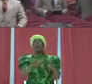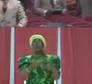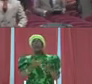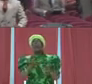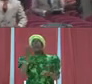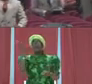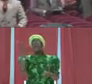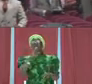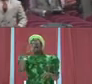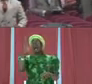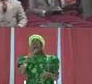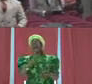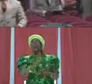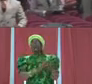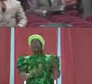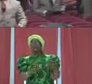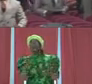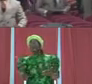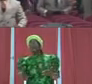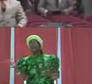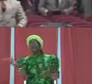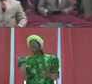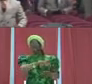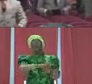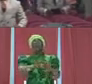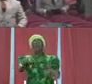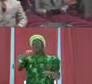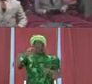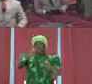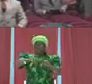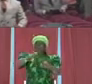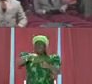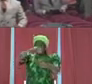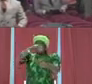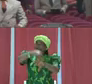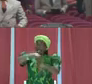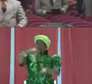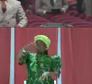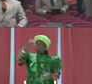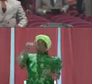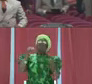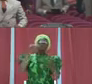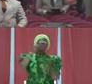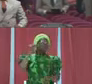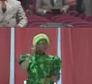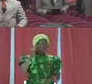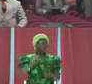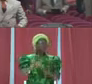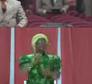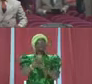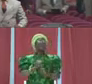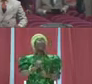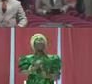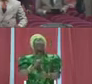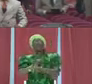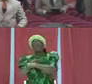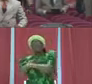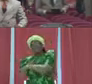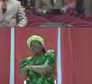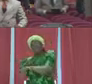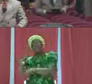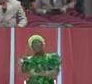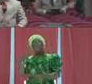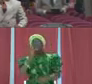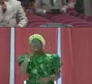to. There are certain blessings you need to receive direct. I will see you tomorrow with your testimonies, Jesus